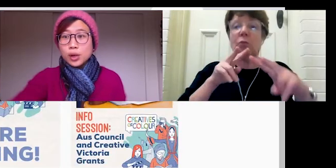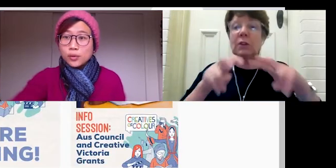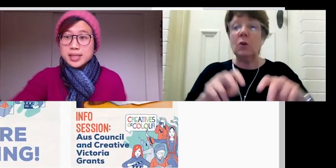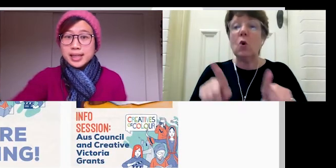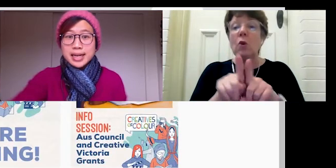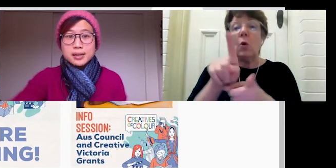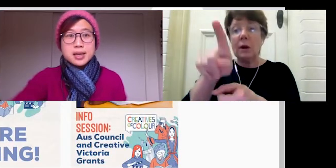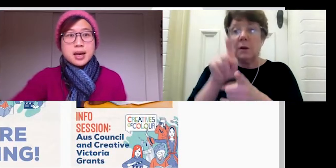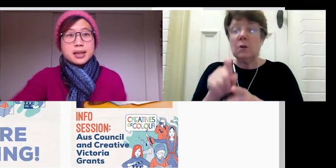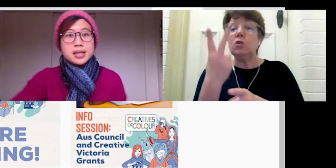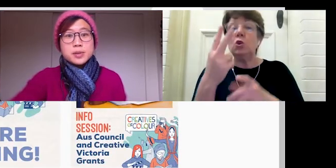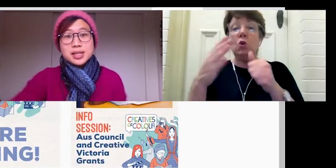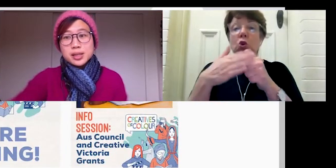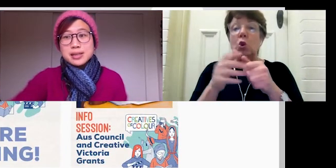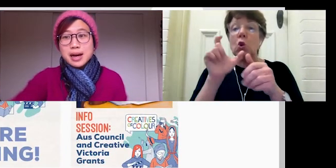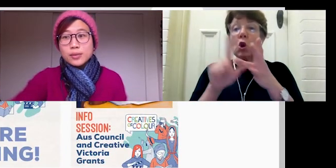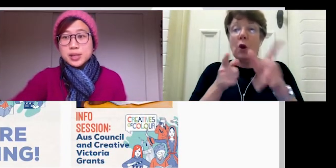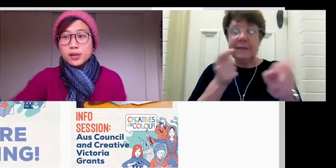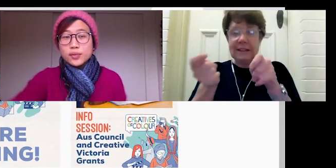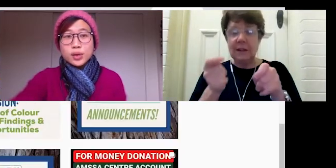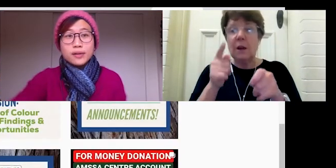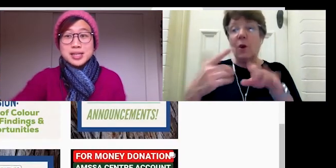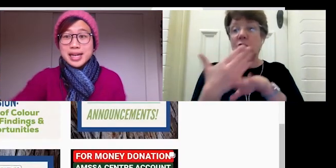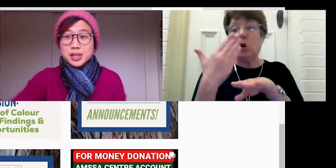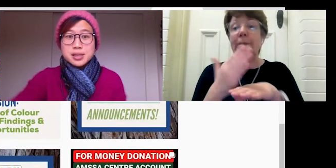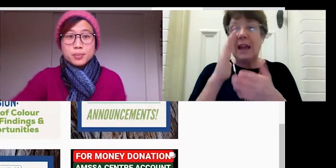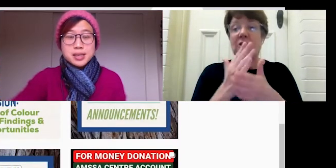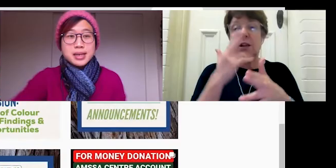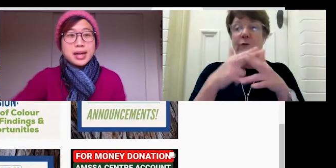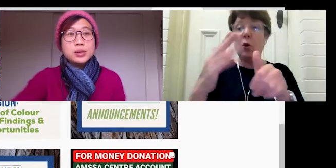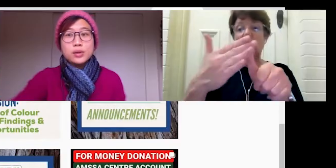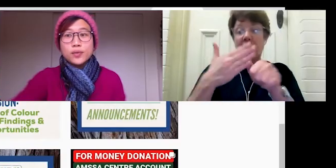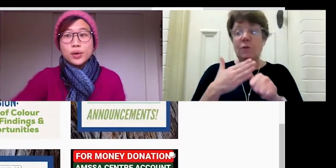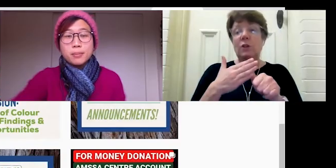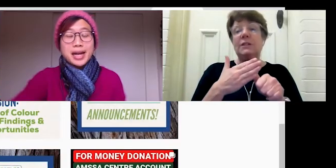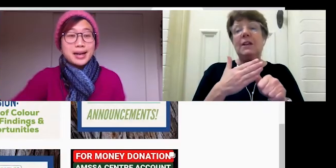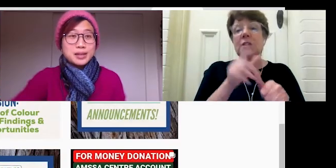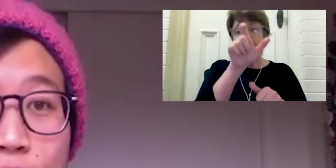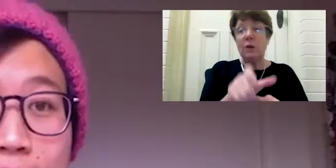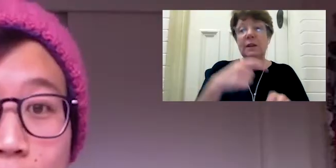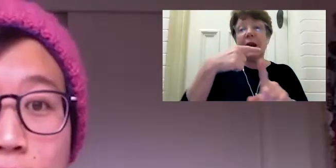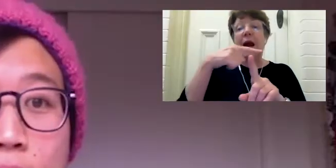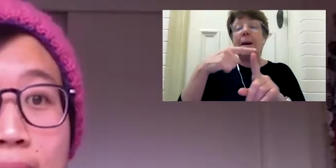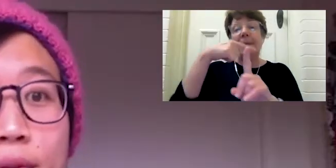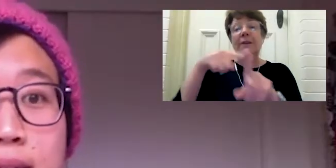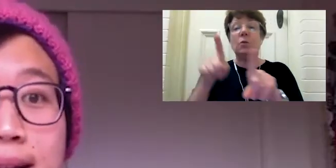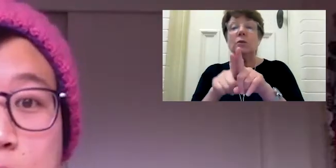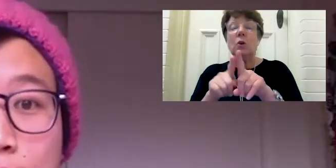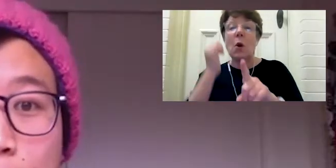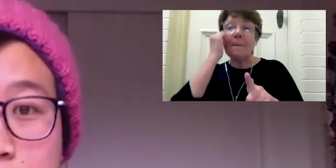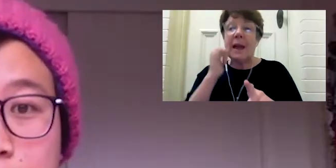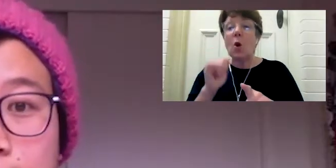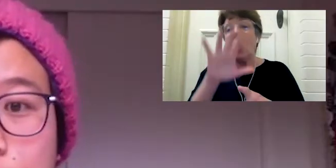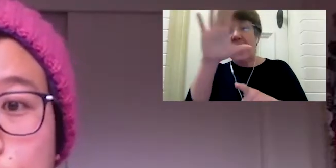new co-facilitators. These positions are reserved for a First Nations person and also for a Black identifying or